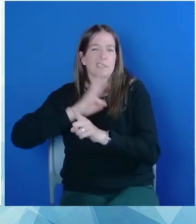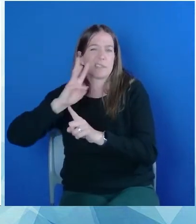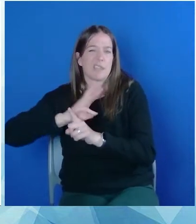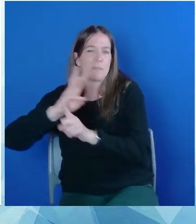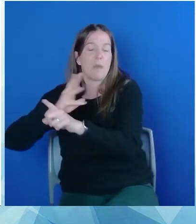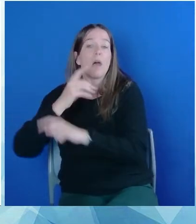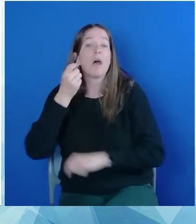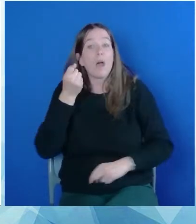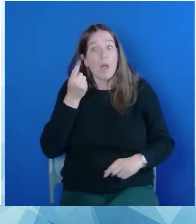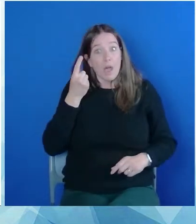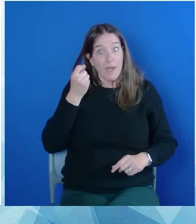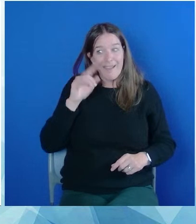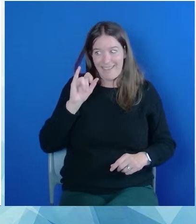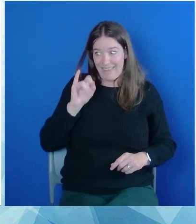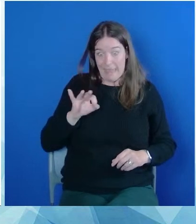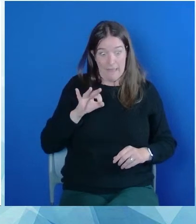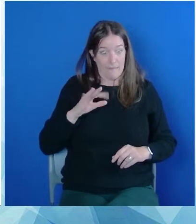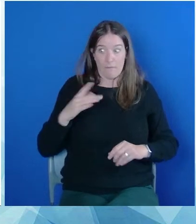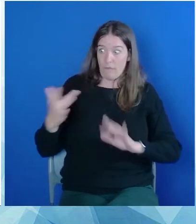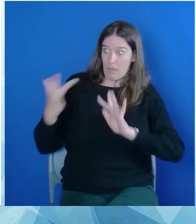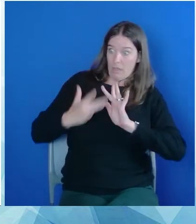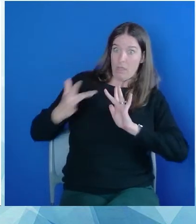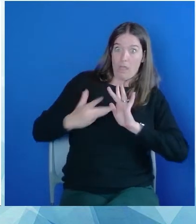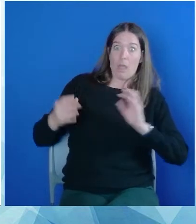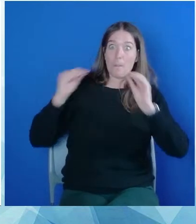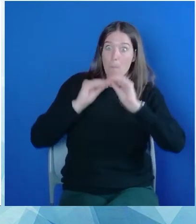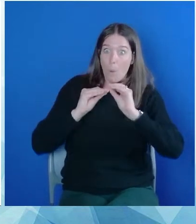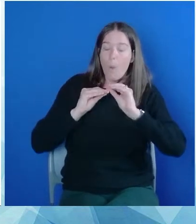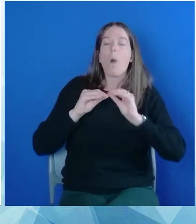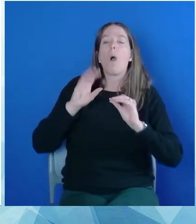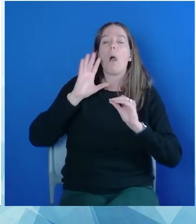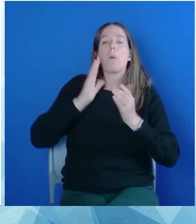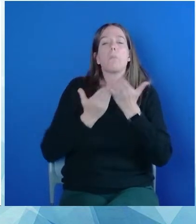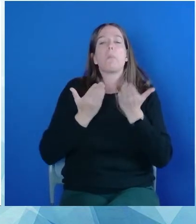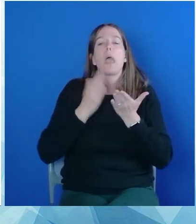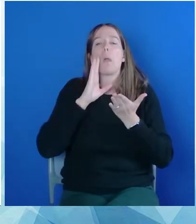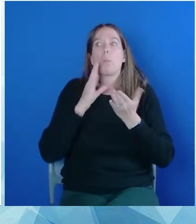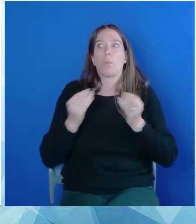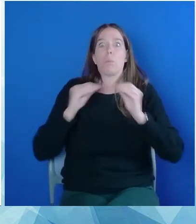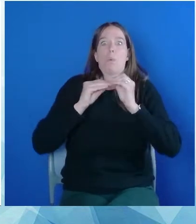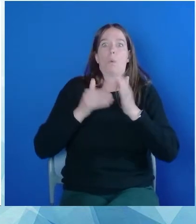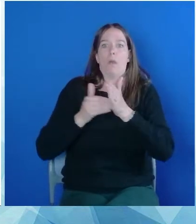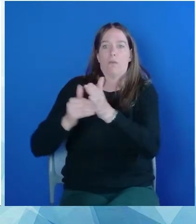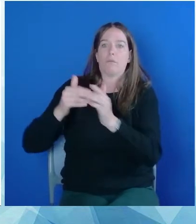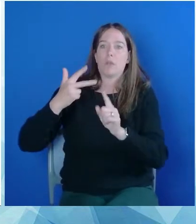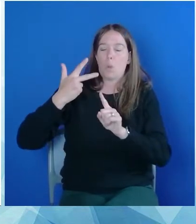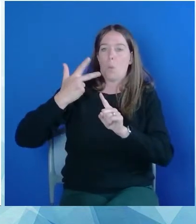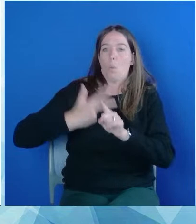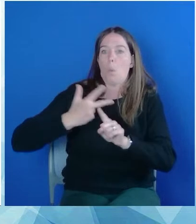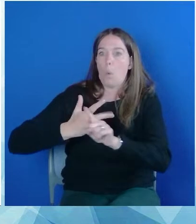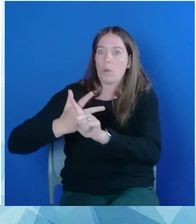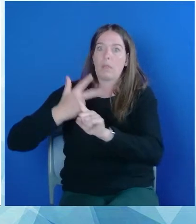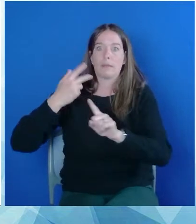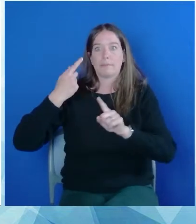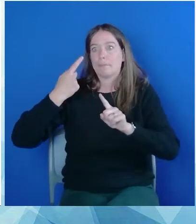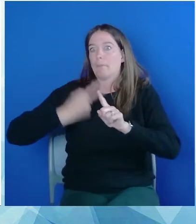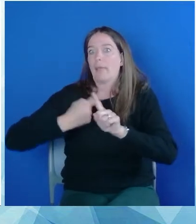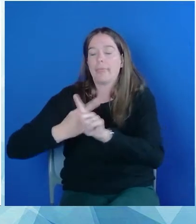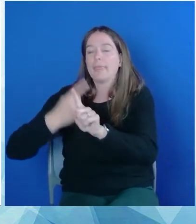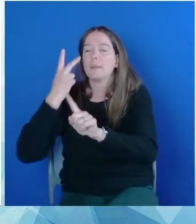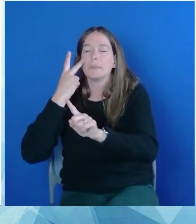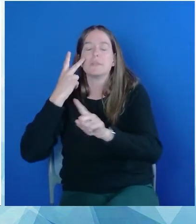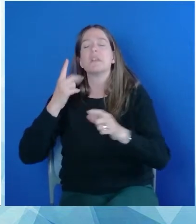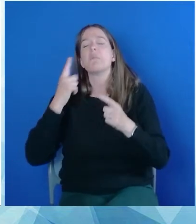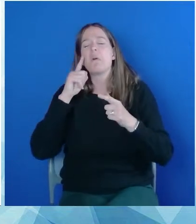that becomes quarterly, maybe it becomes monthly, but I think right now, twice a year will probably be sufficient for the work that I've done thus far.